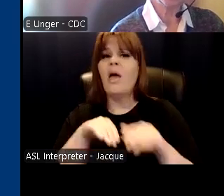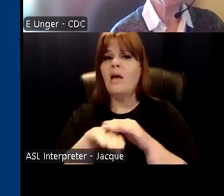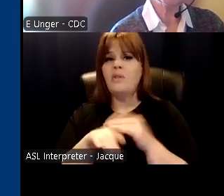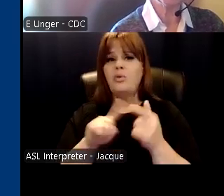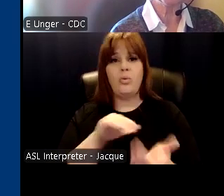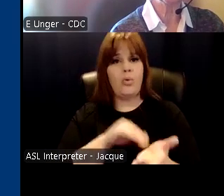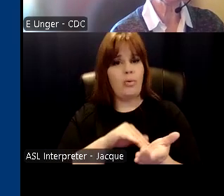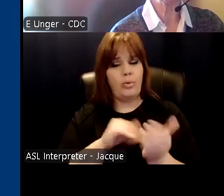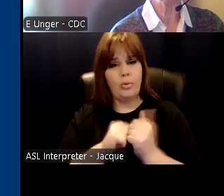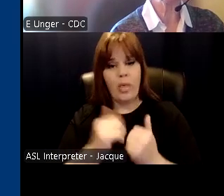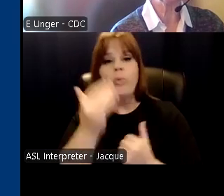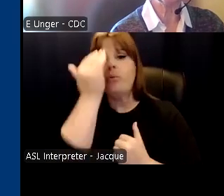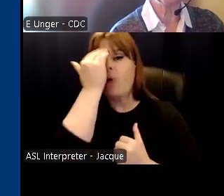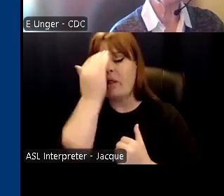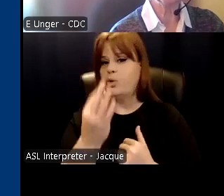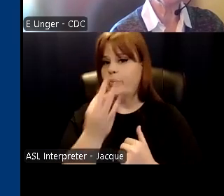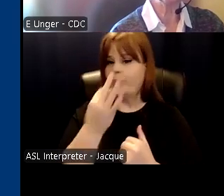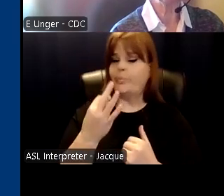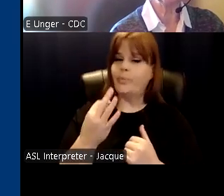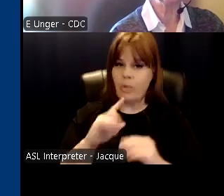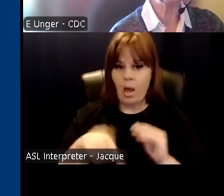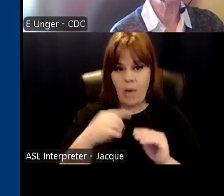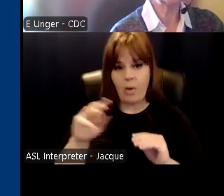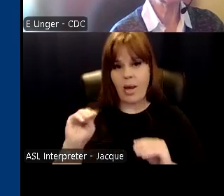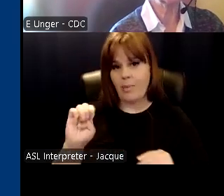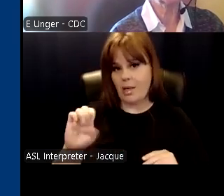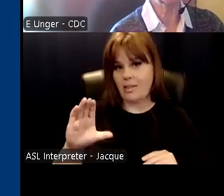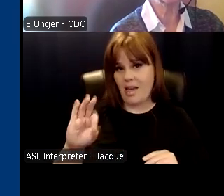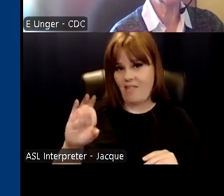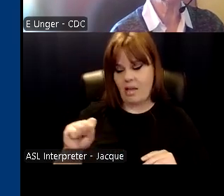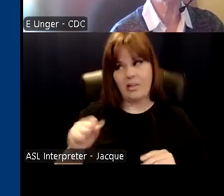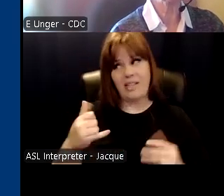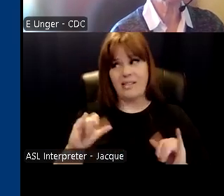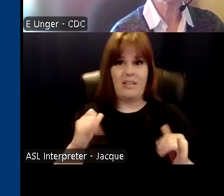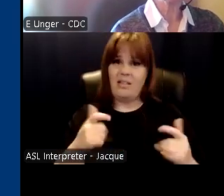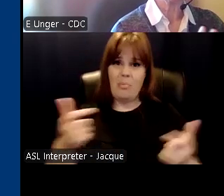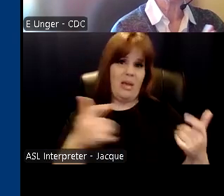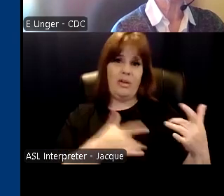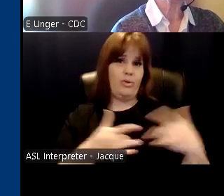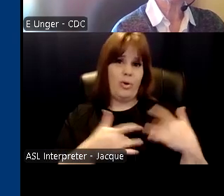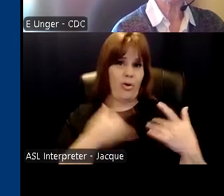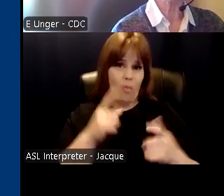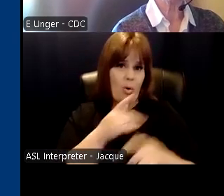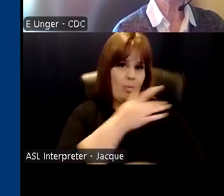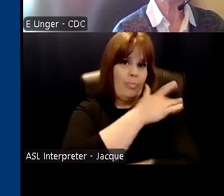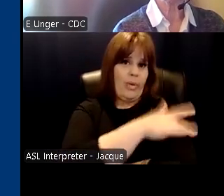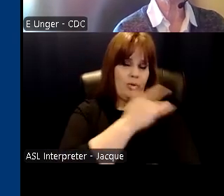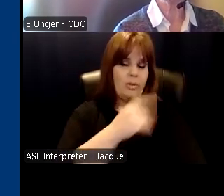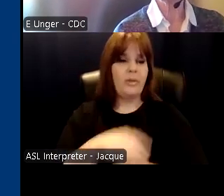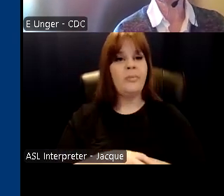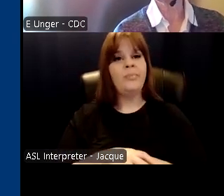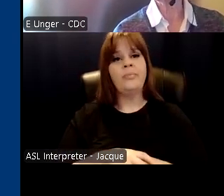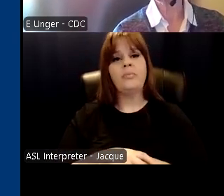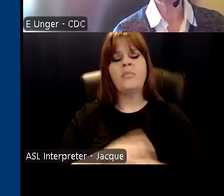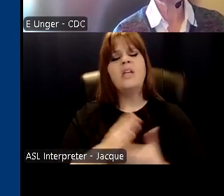with knowledge and expertise about ME/CFS remains a major concern of patients. Tertiary care centers